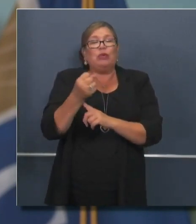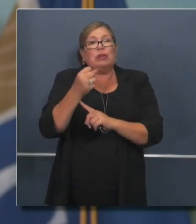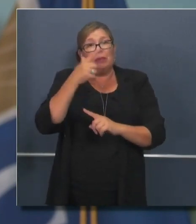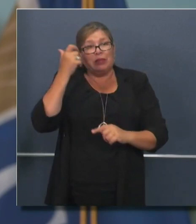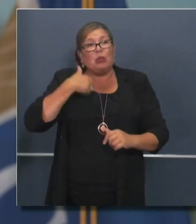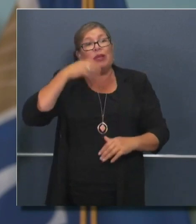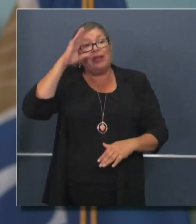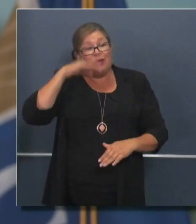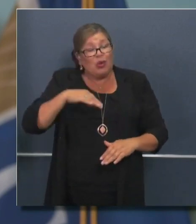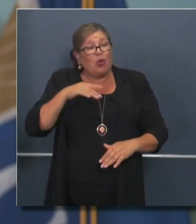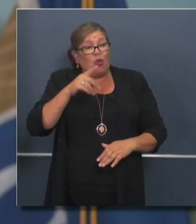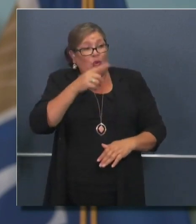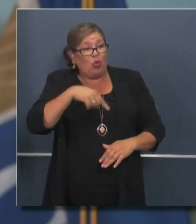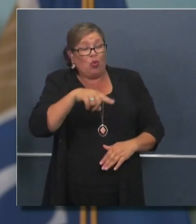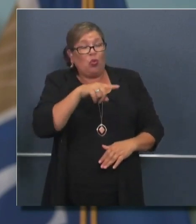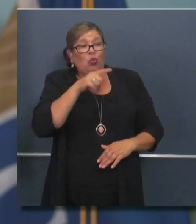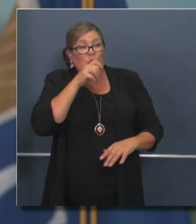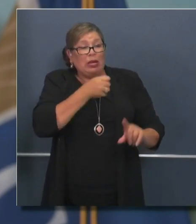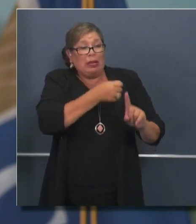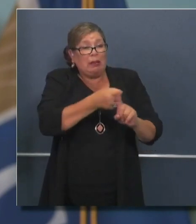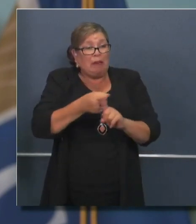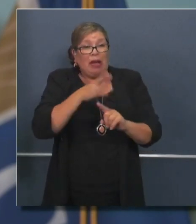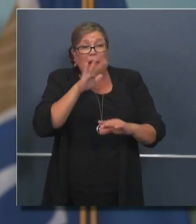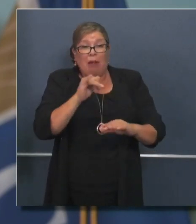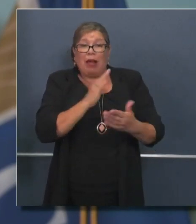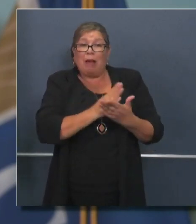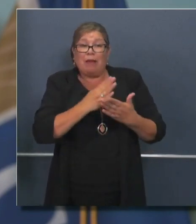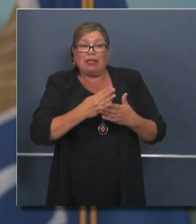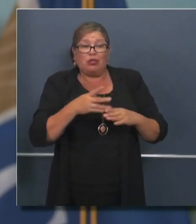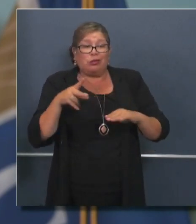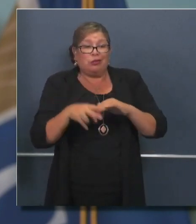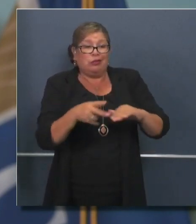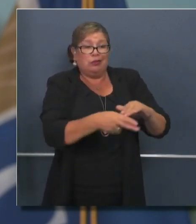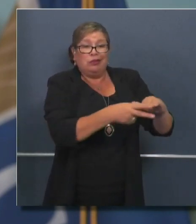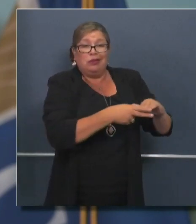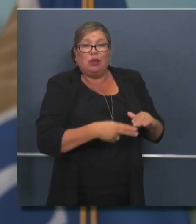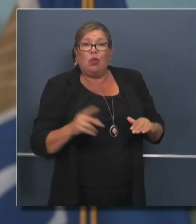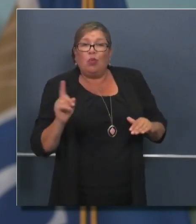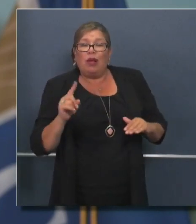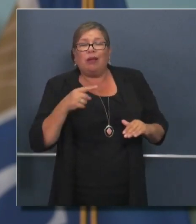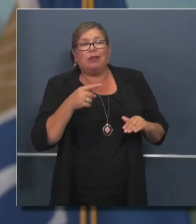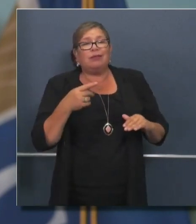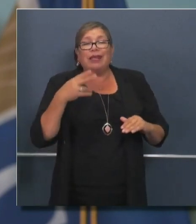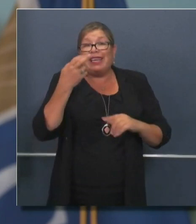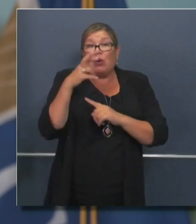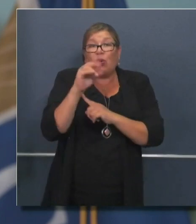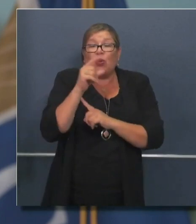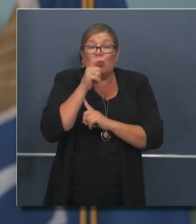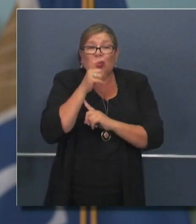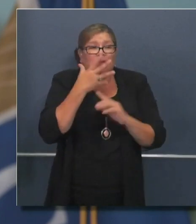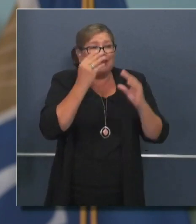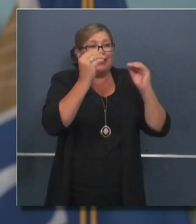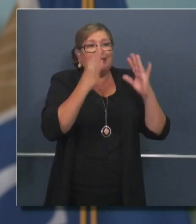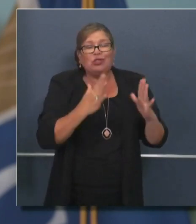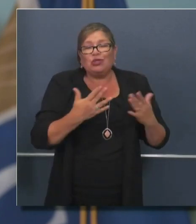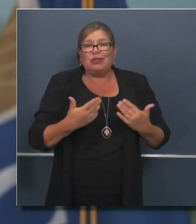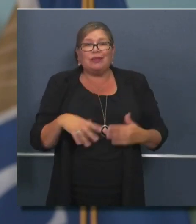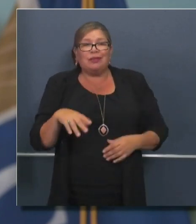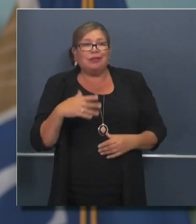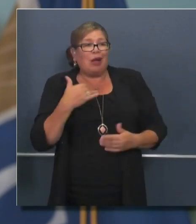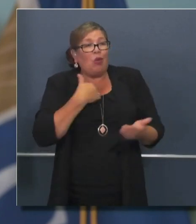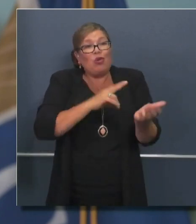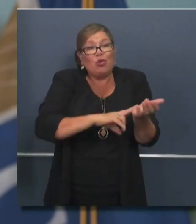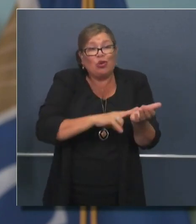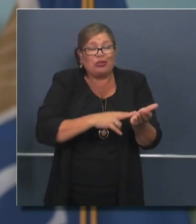cuts, not just at the state level, but the local and county levels. Those heroes are those teachers. Those heroes are our nurses and doctors.